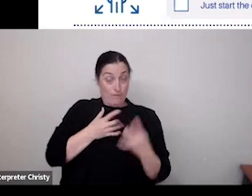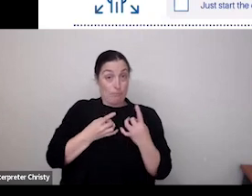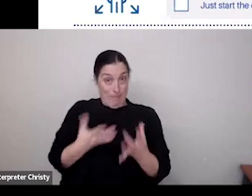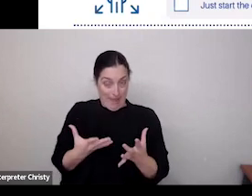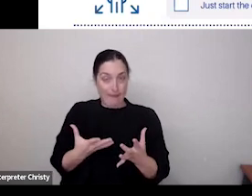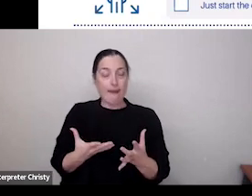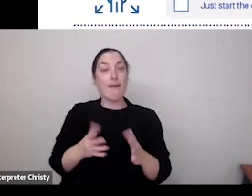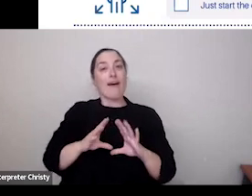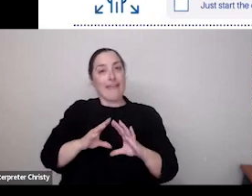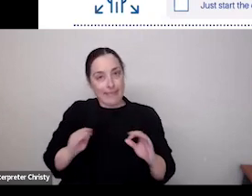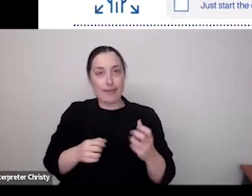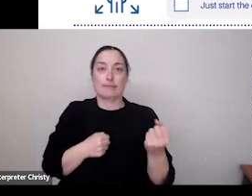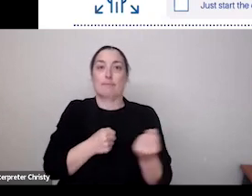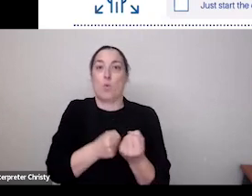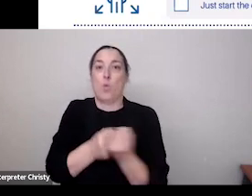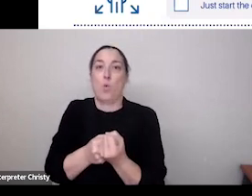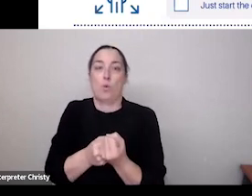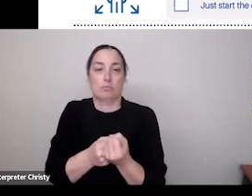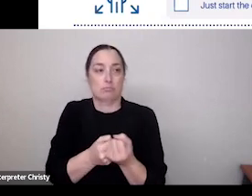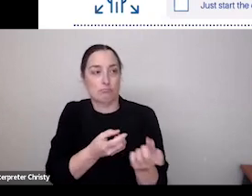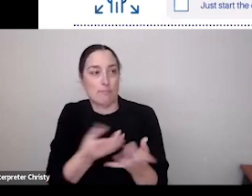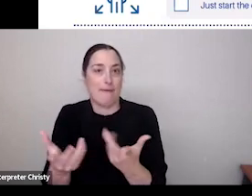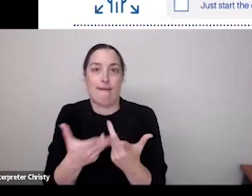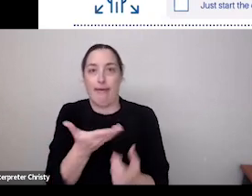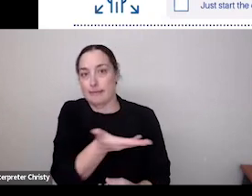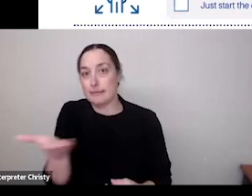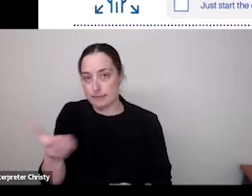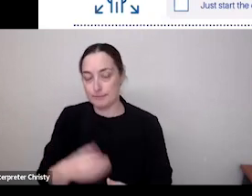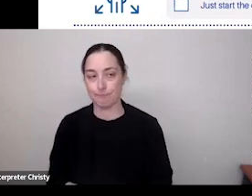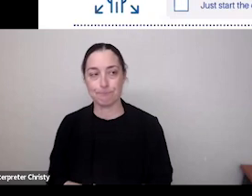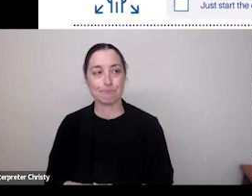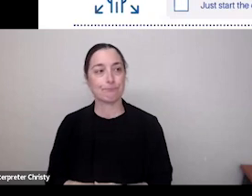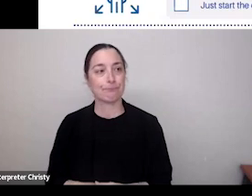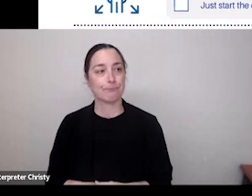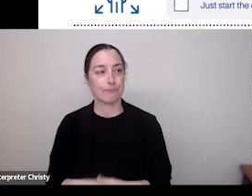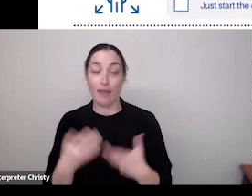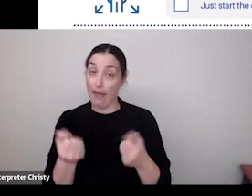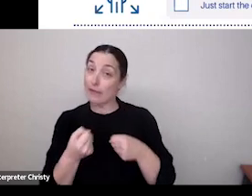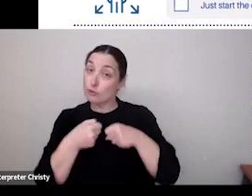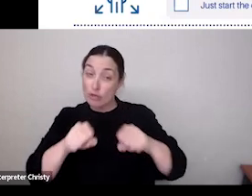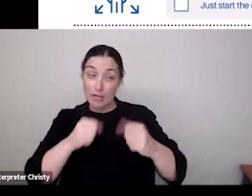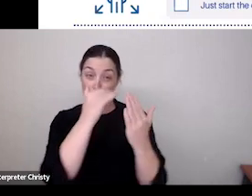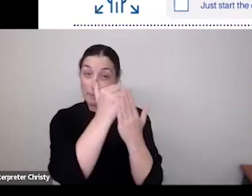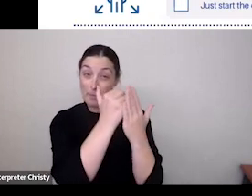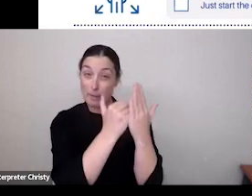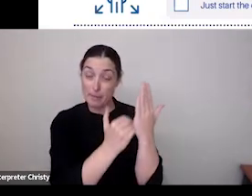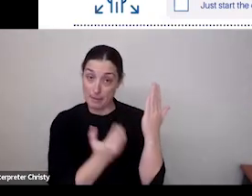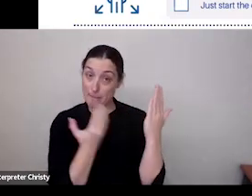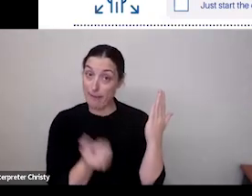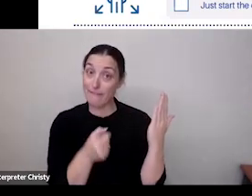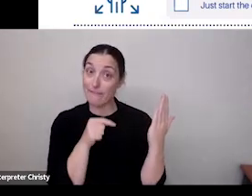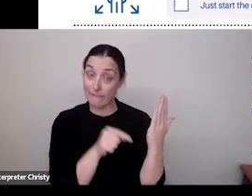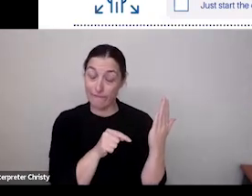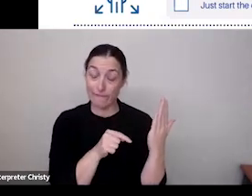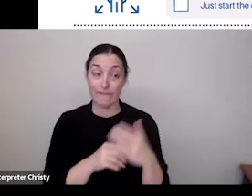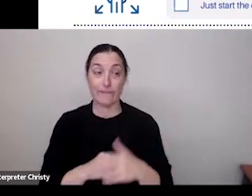can do what we can to support and prepare others in our networks. So there's some strategies and key ingredients in the framework and